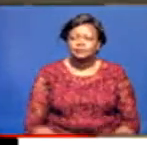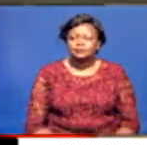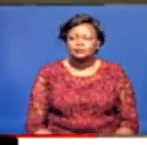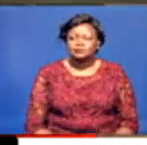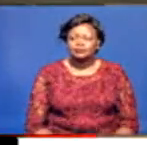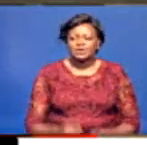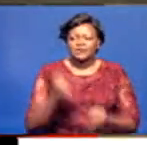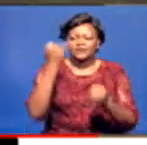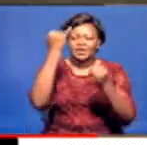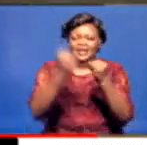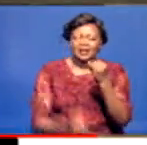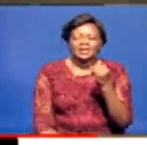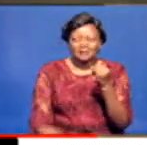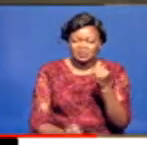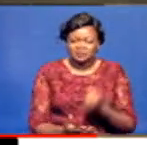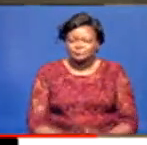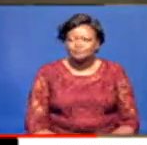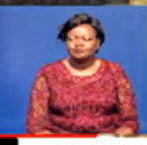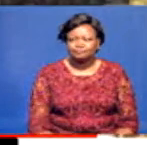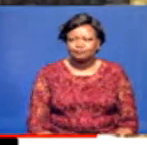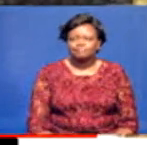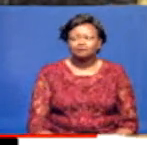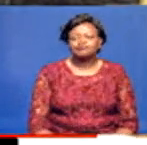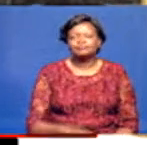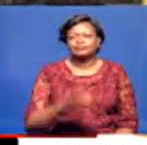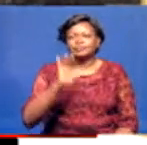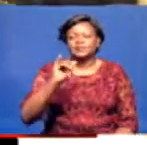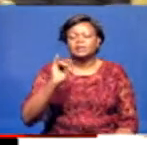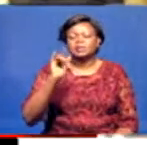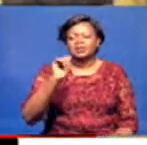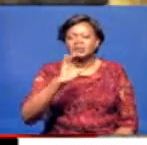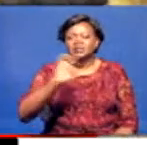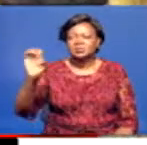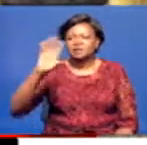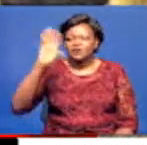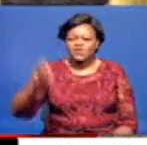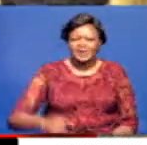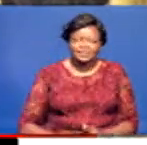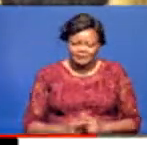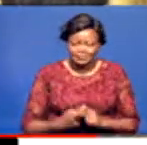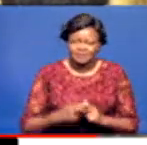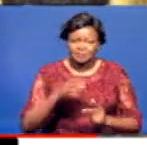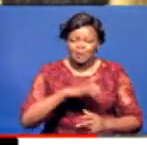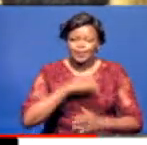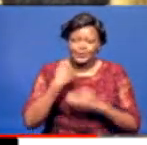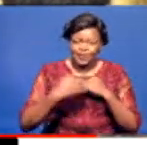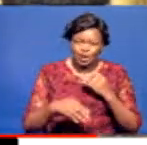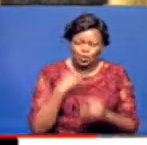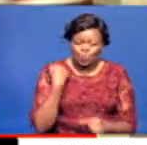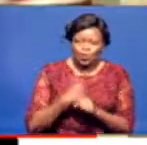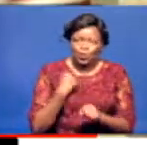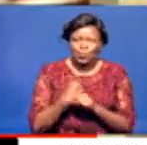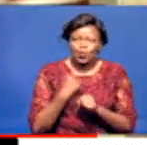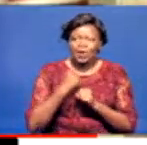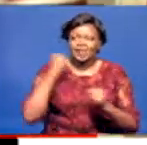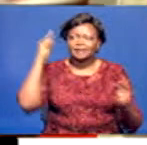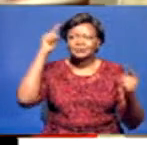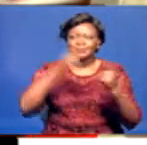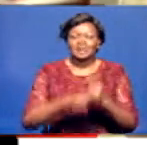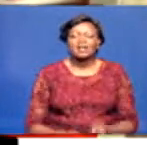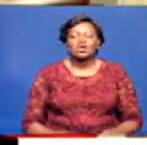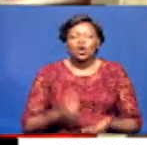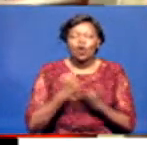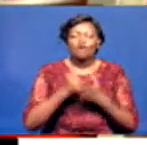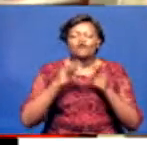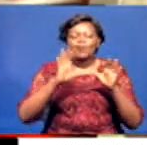Finally, crop nutrition company Yara East Africa has embarked on a capacity building exercise targeting coffee farmers in